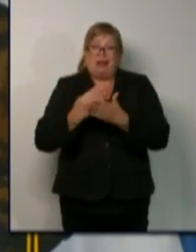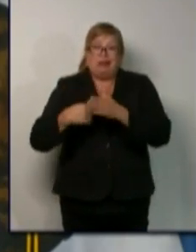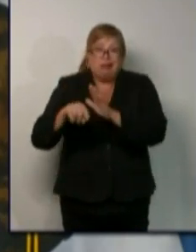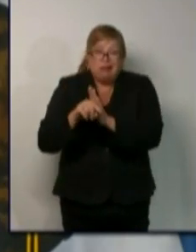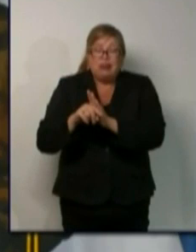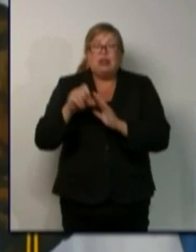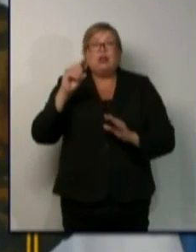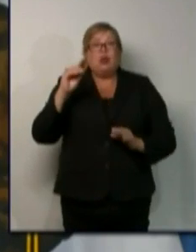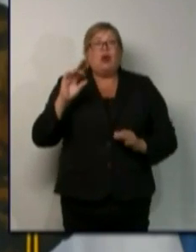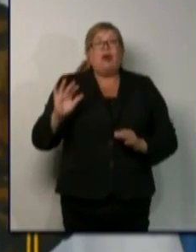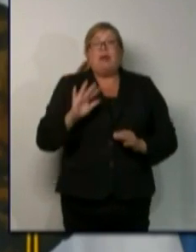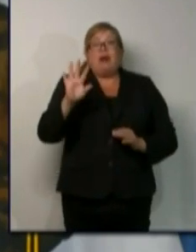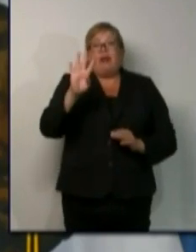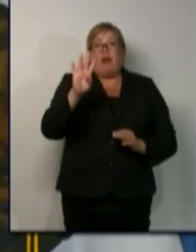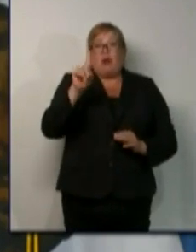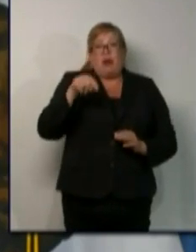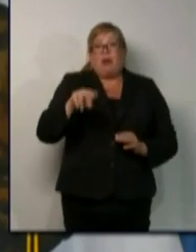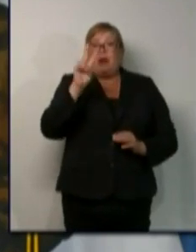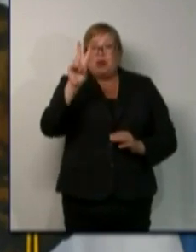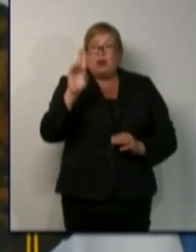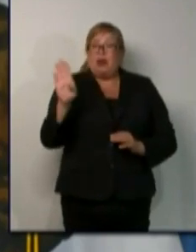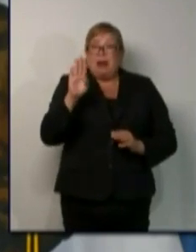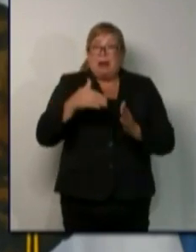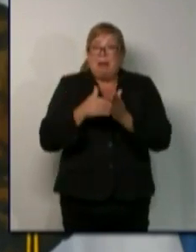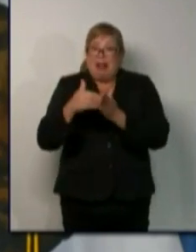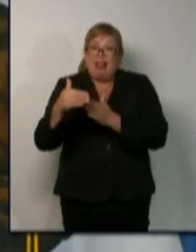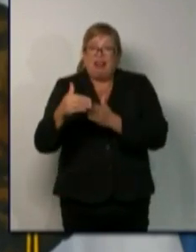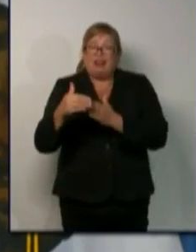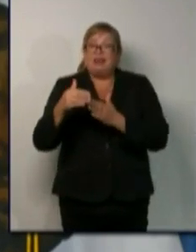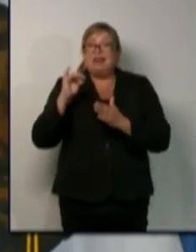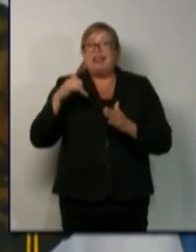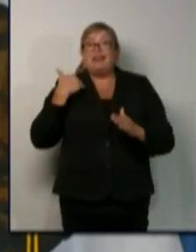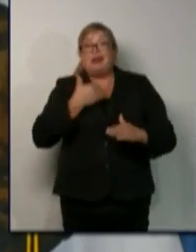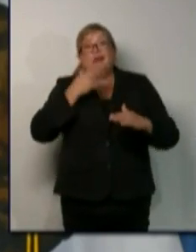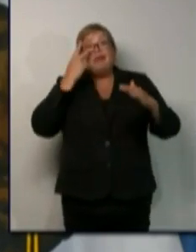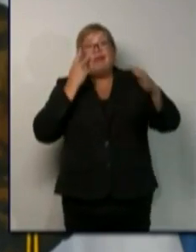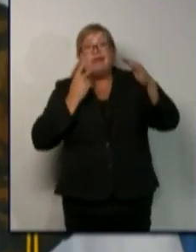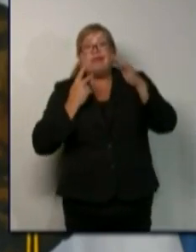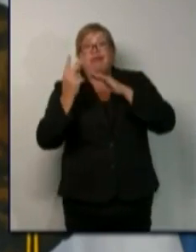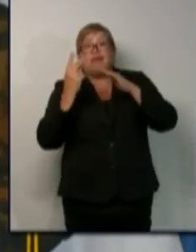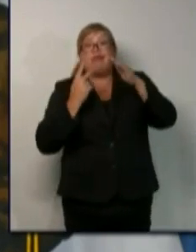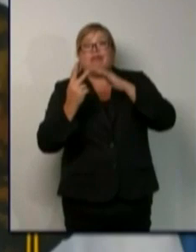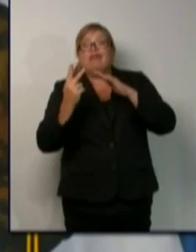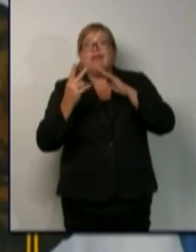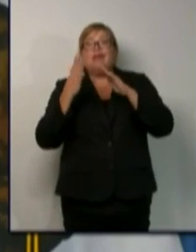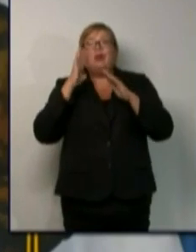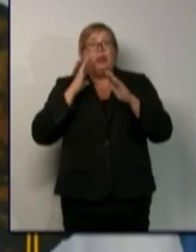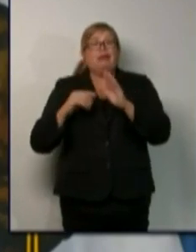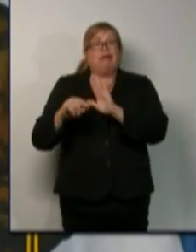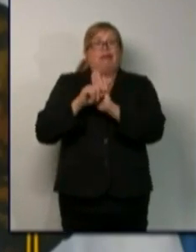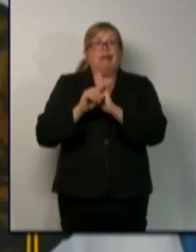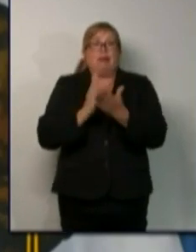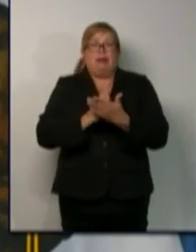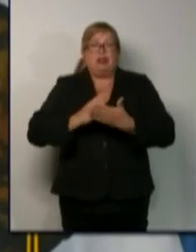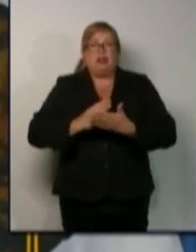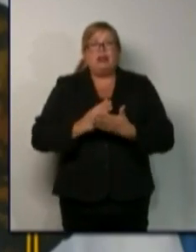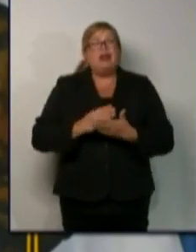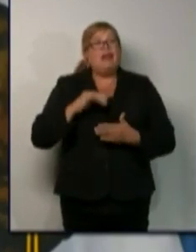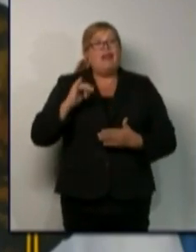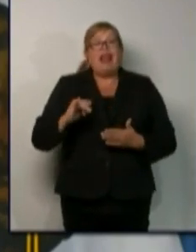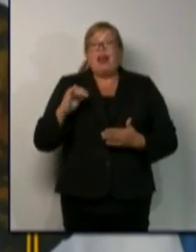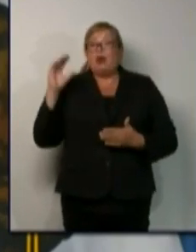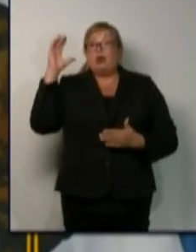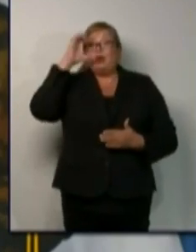shortfall. So roughly $41.2 billion is the projected deficit. And that assumes